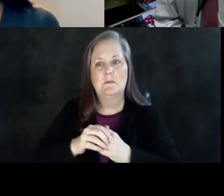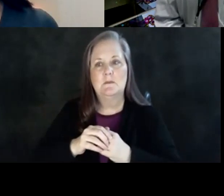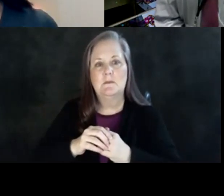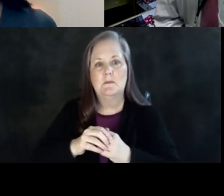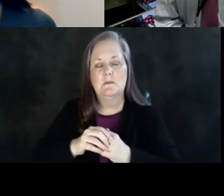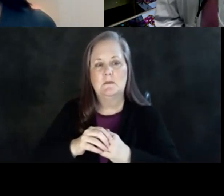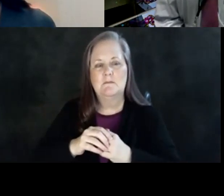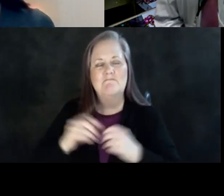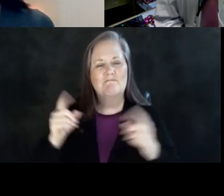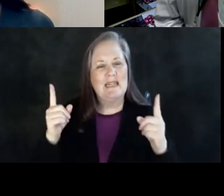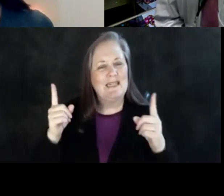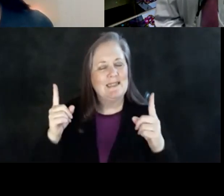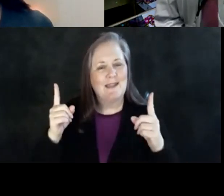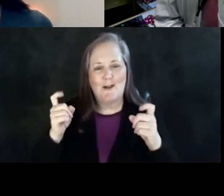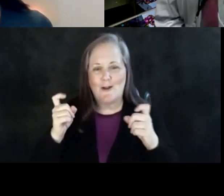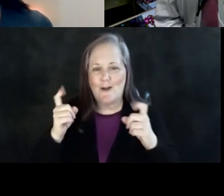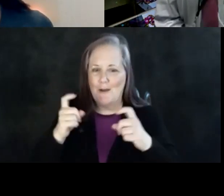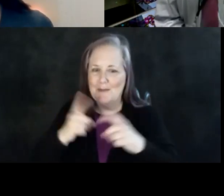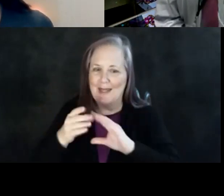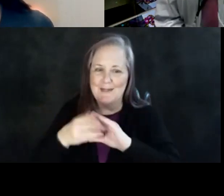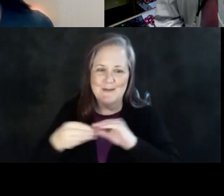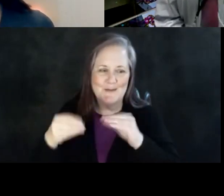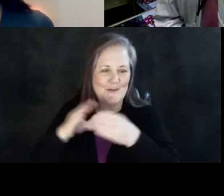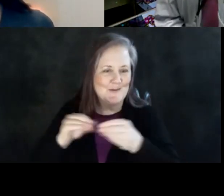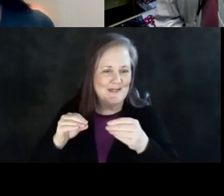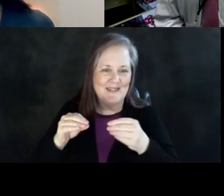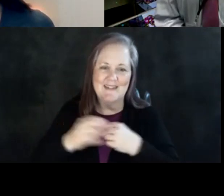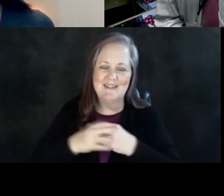a complicated story.